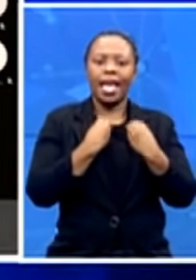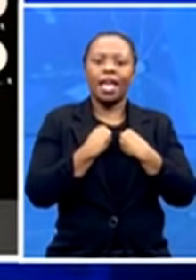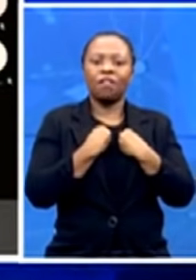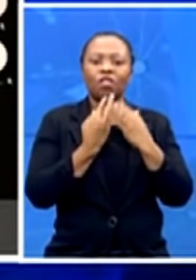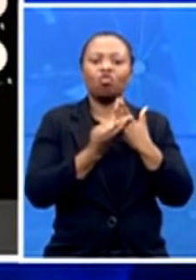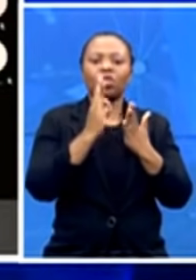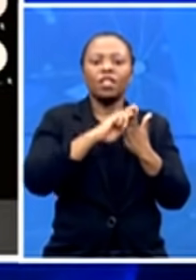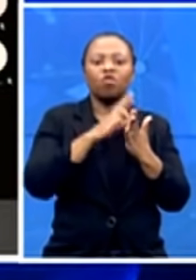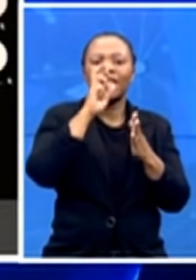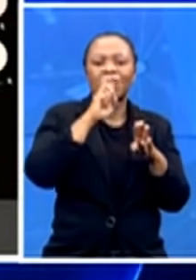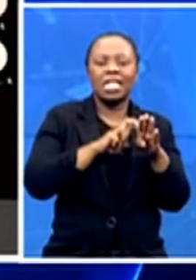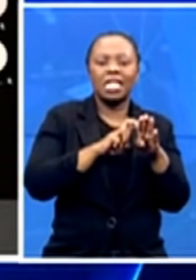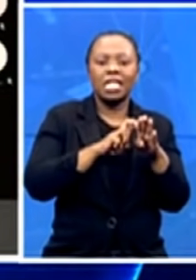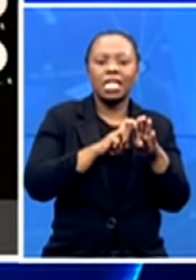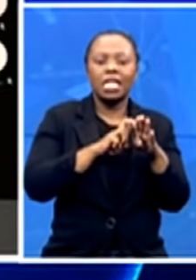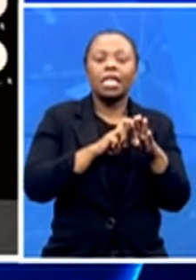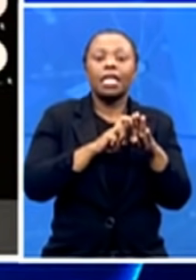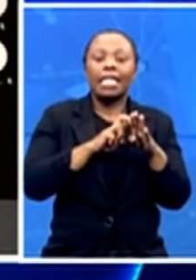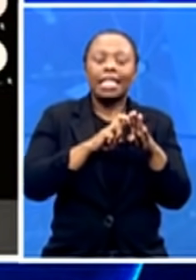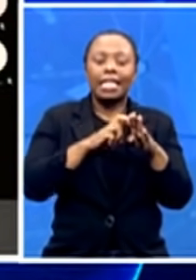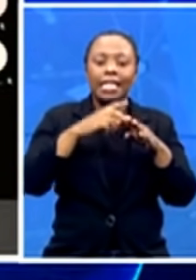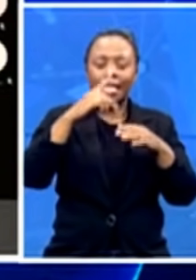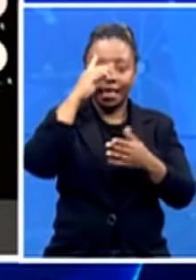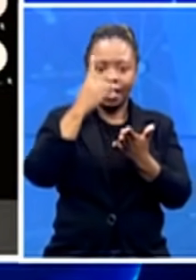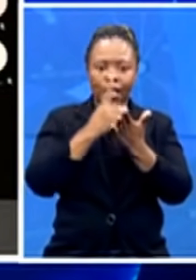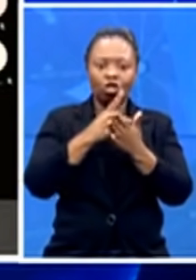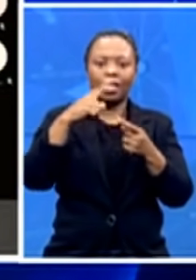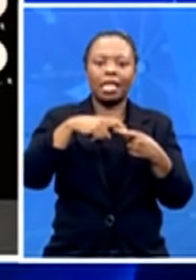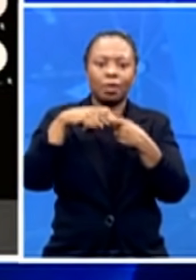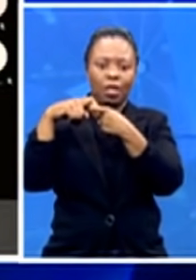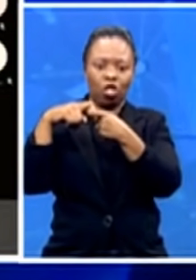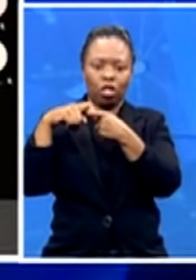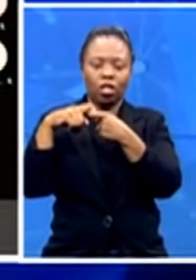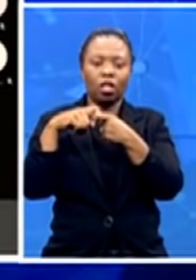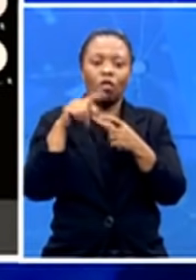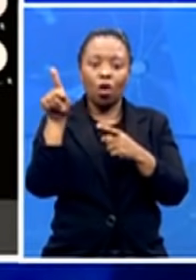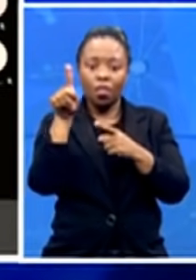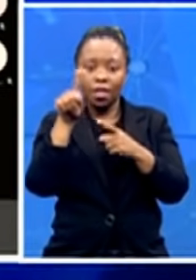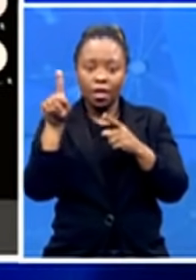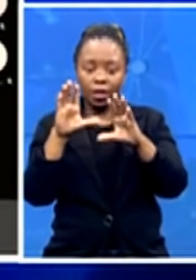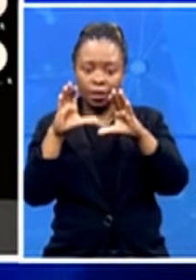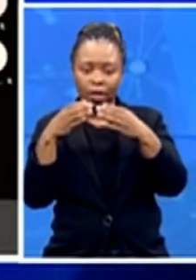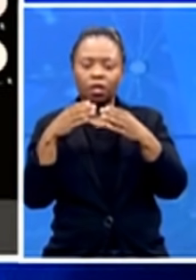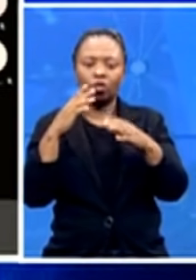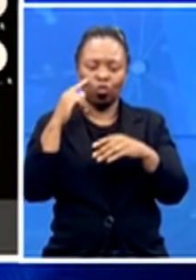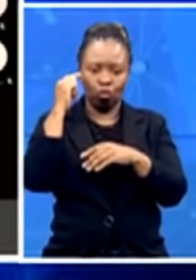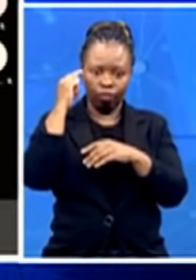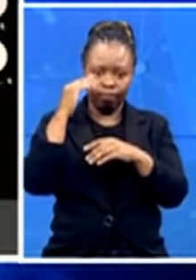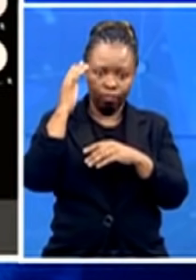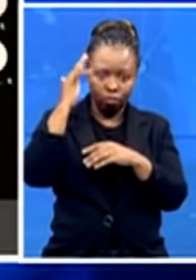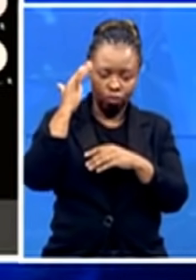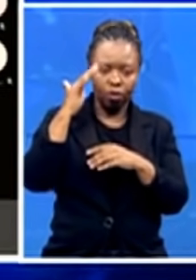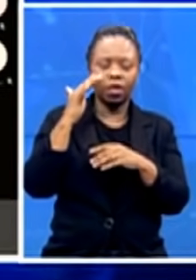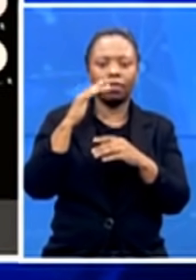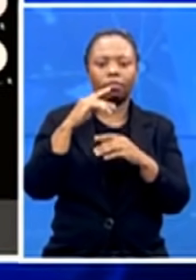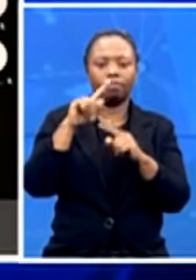decision for consideration by the NEC. On the 10th of May, and following a